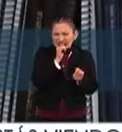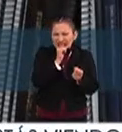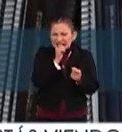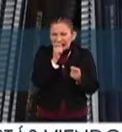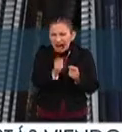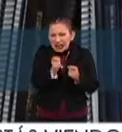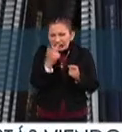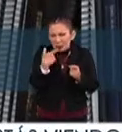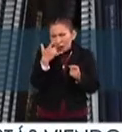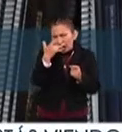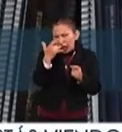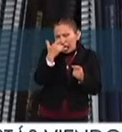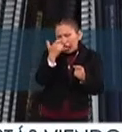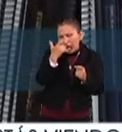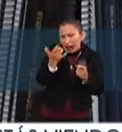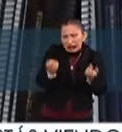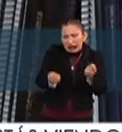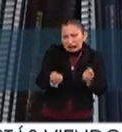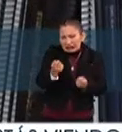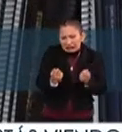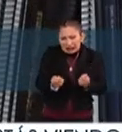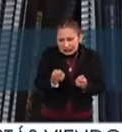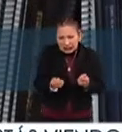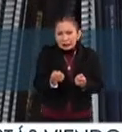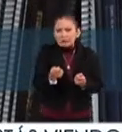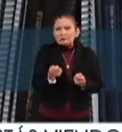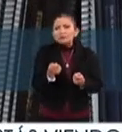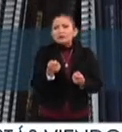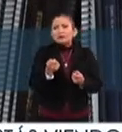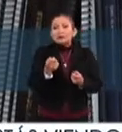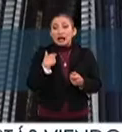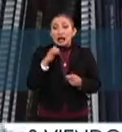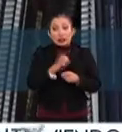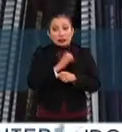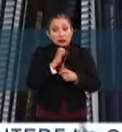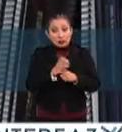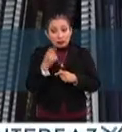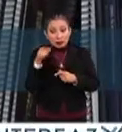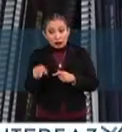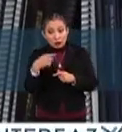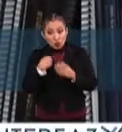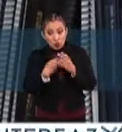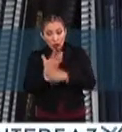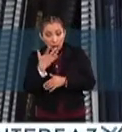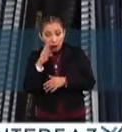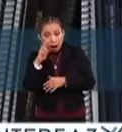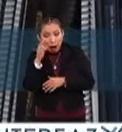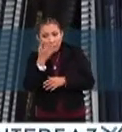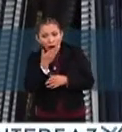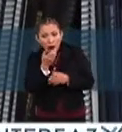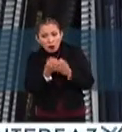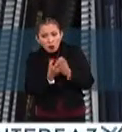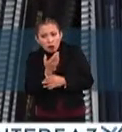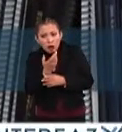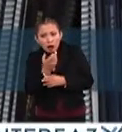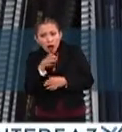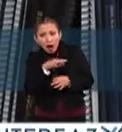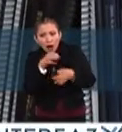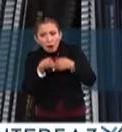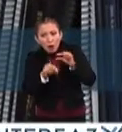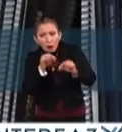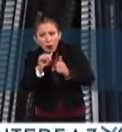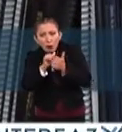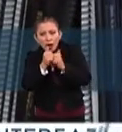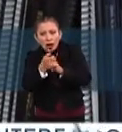It's very, very puzzling. And it takes a long time because it's so new and so puzzling. It